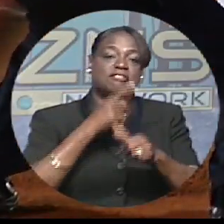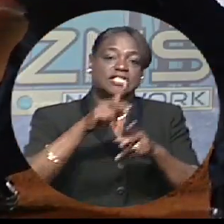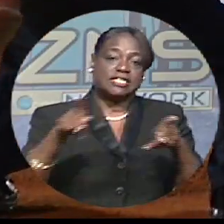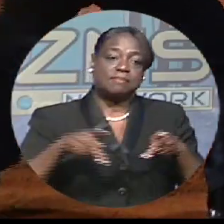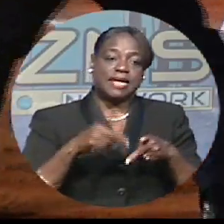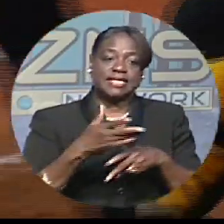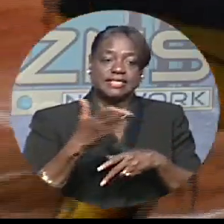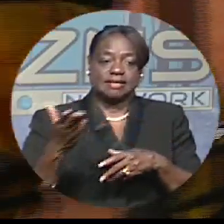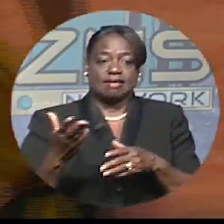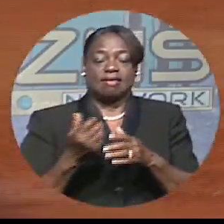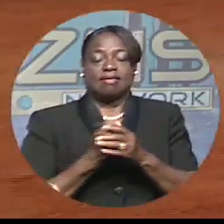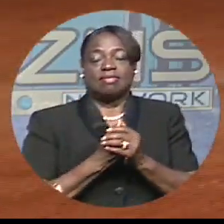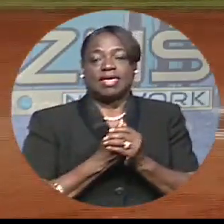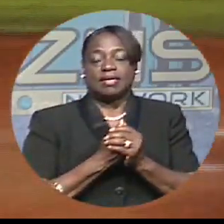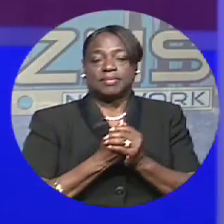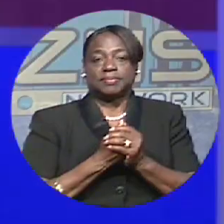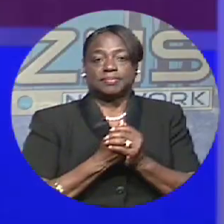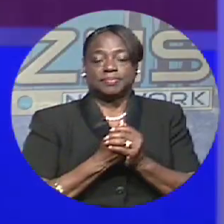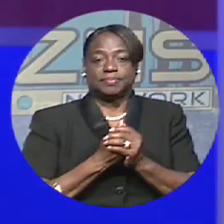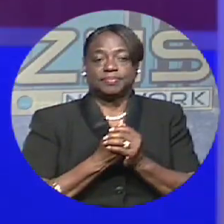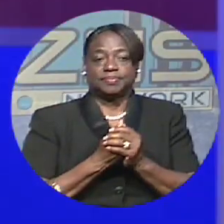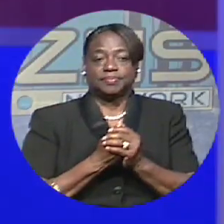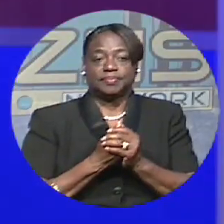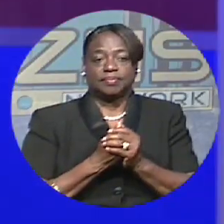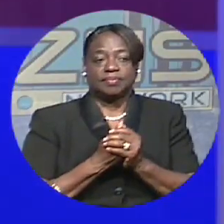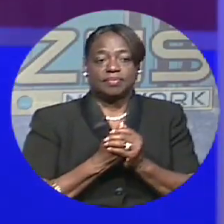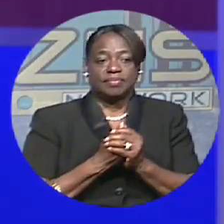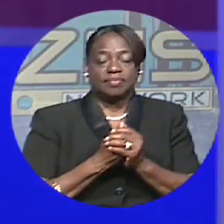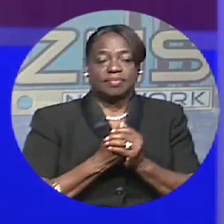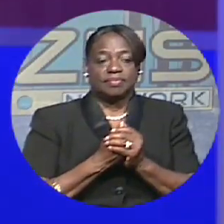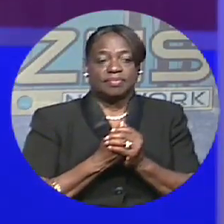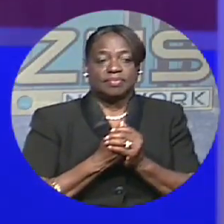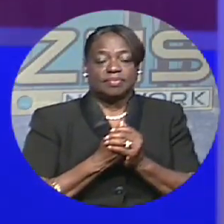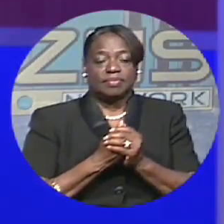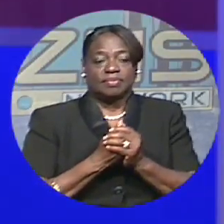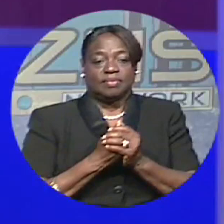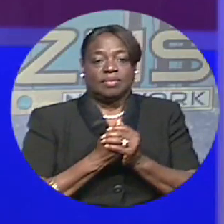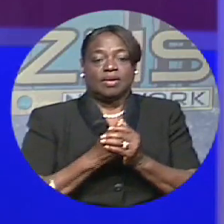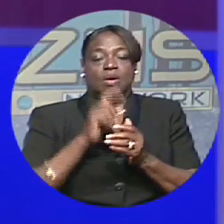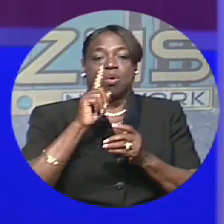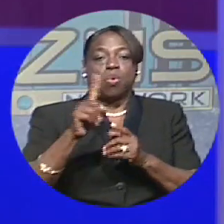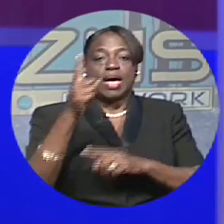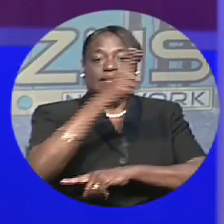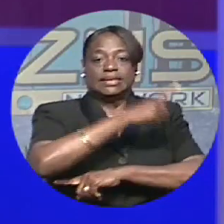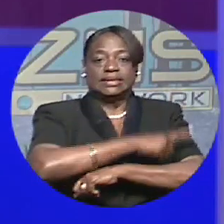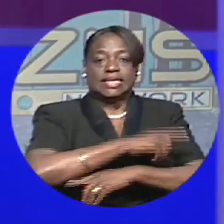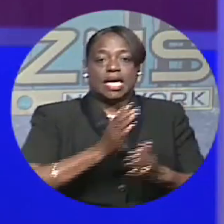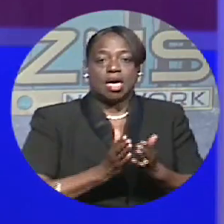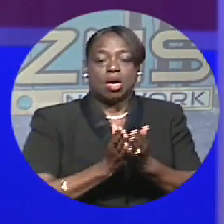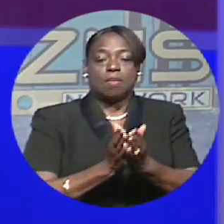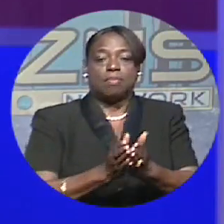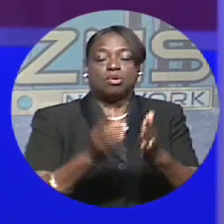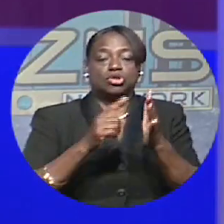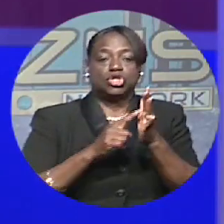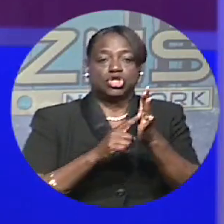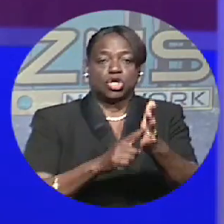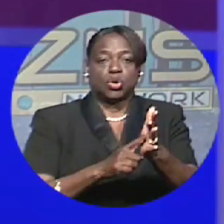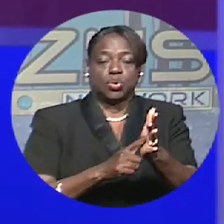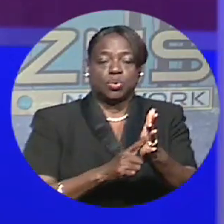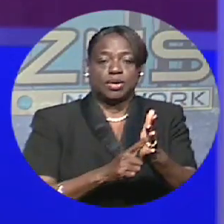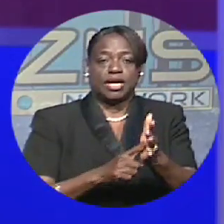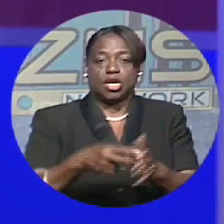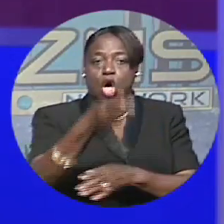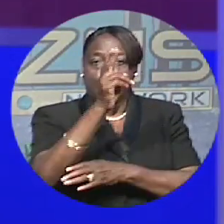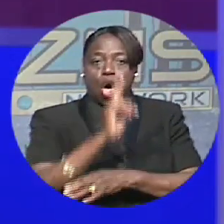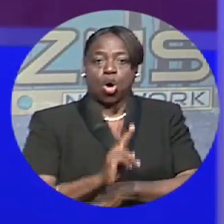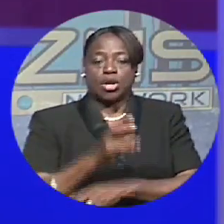Toll Sports, I'm Charles Fisher. All right, thanks a lot, Charles. Well, a one-day boat show in honor of well-known captain and sloop